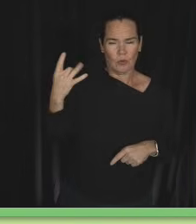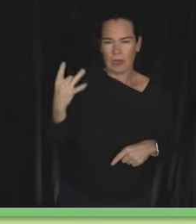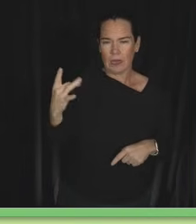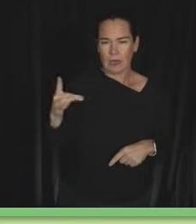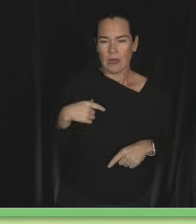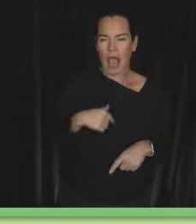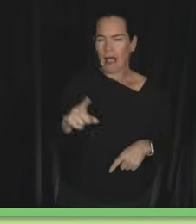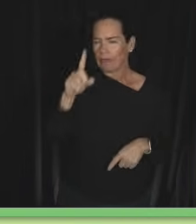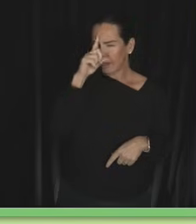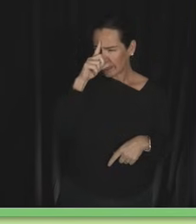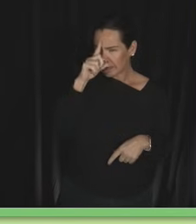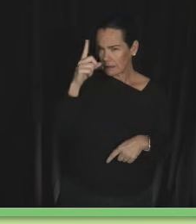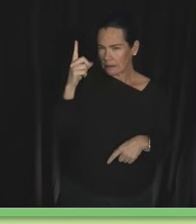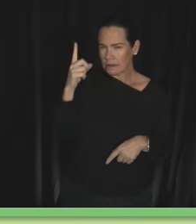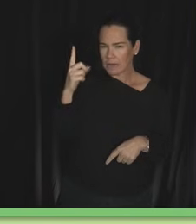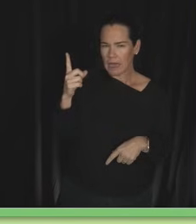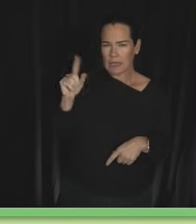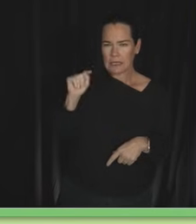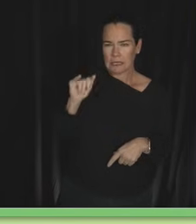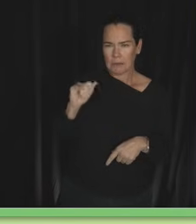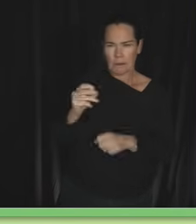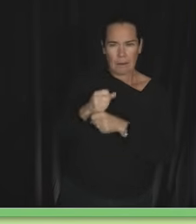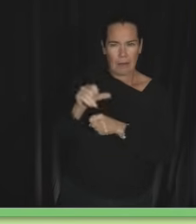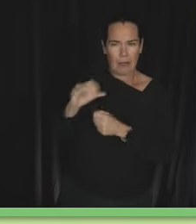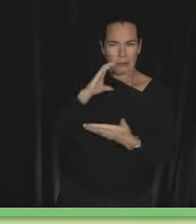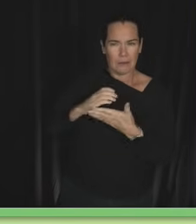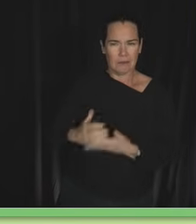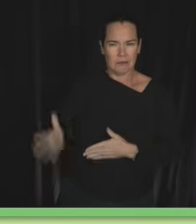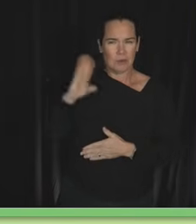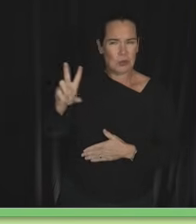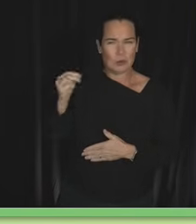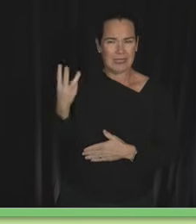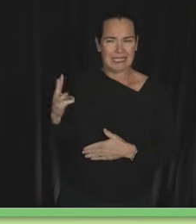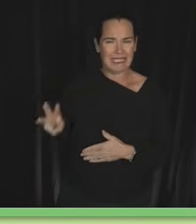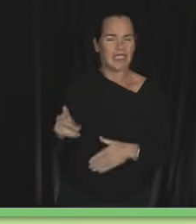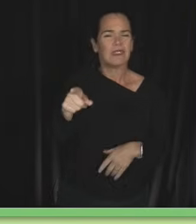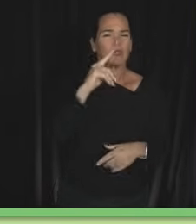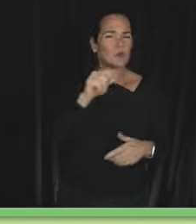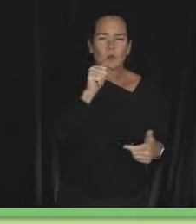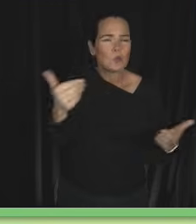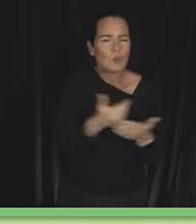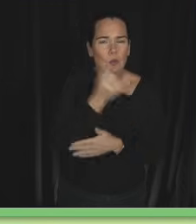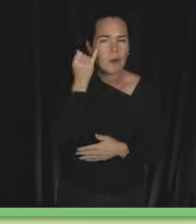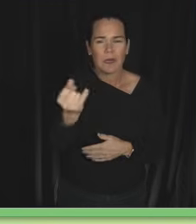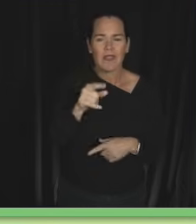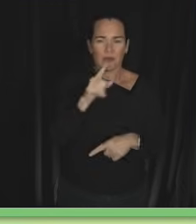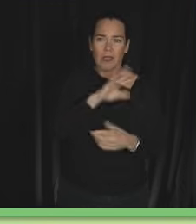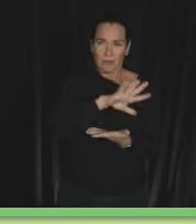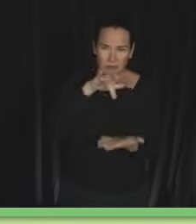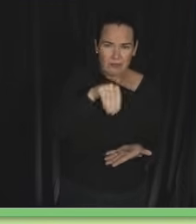in 2016. And so this isn't a new thing or a bolt-on idea. This is a core part of